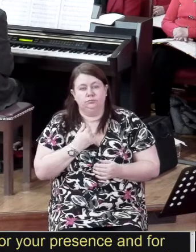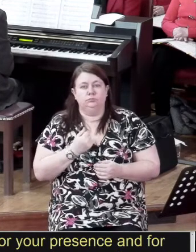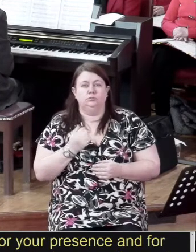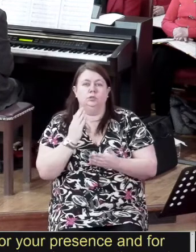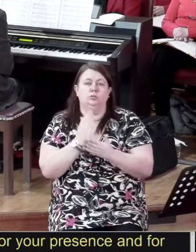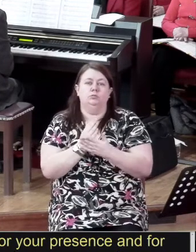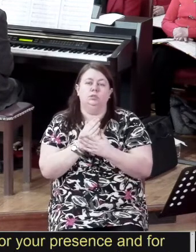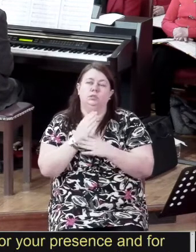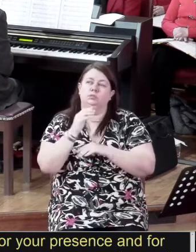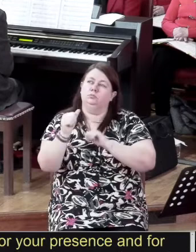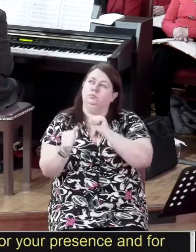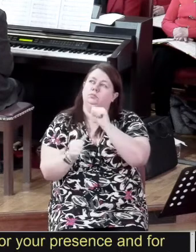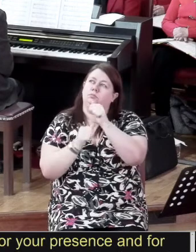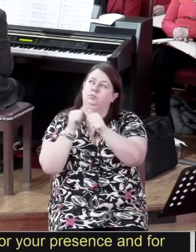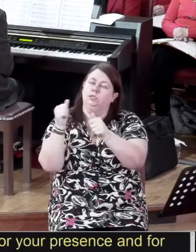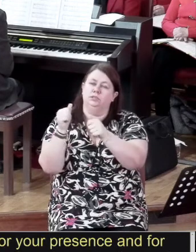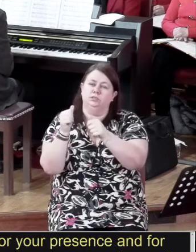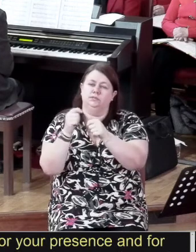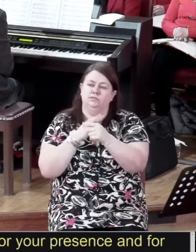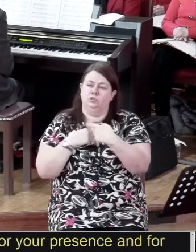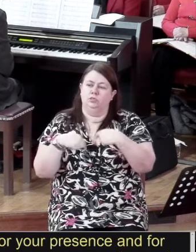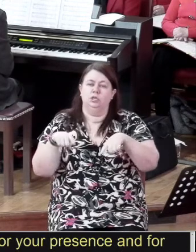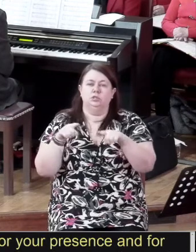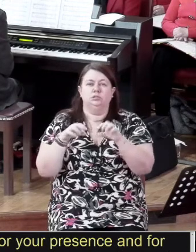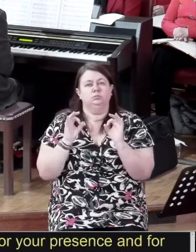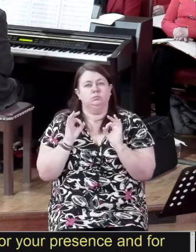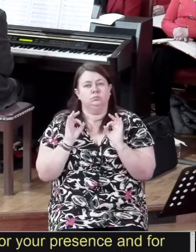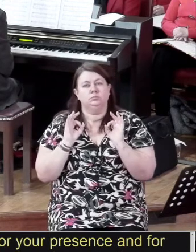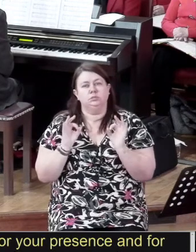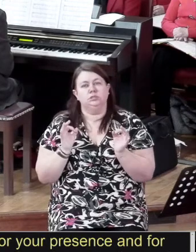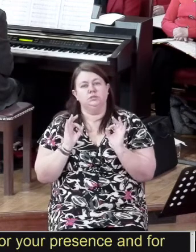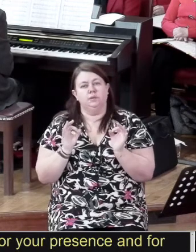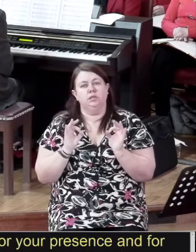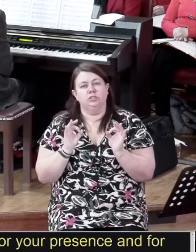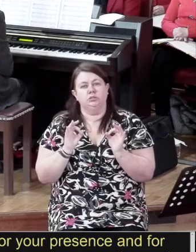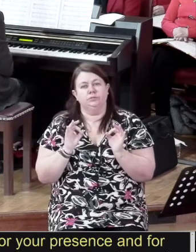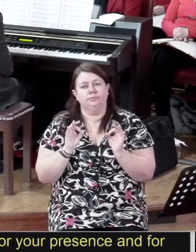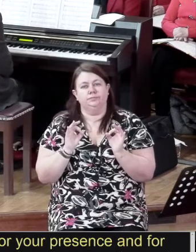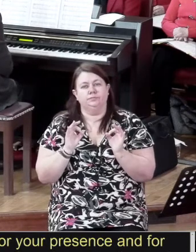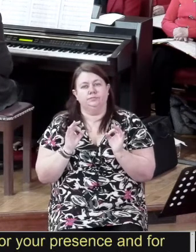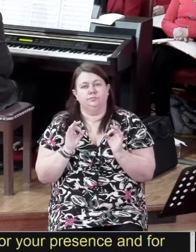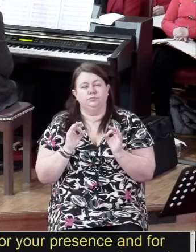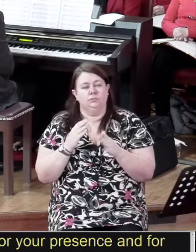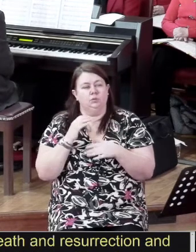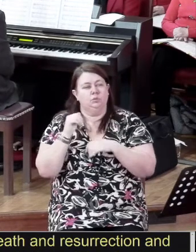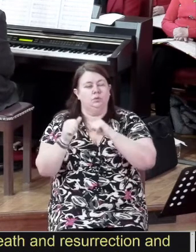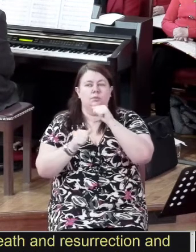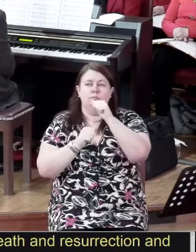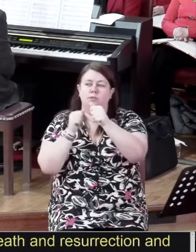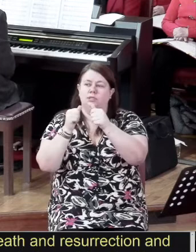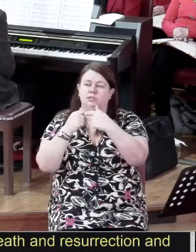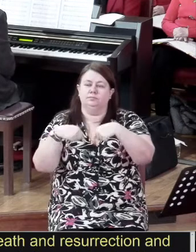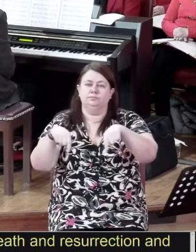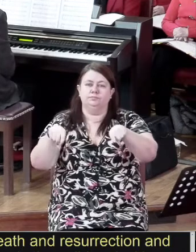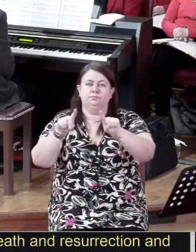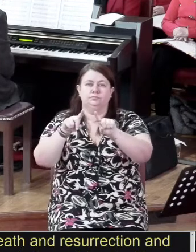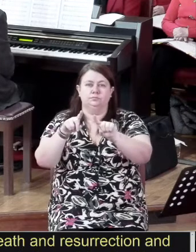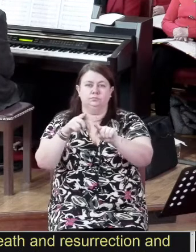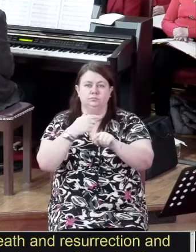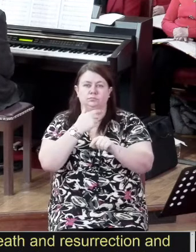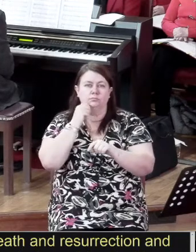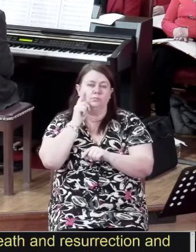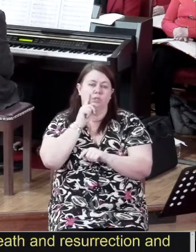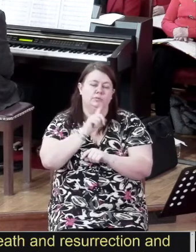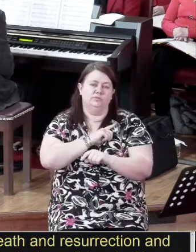We praise you for making us to be your special possession. We praise you more that being your people does not depend at all on